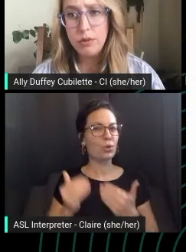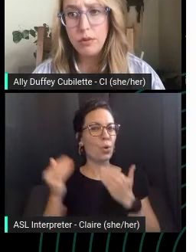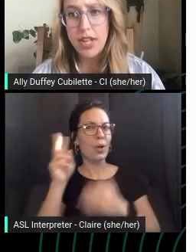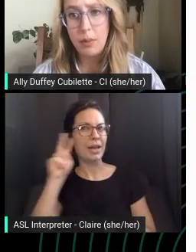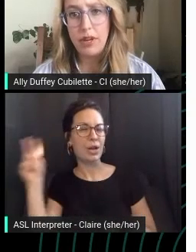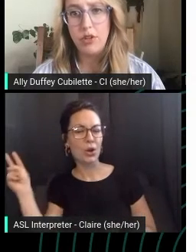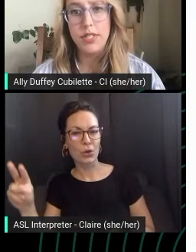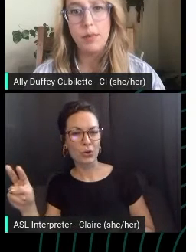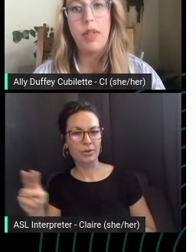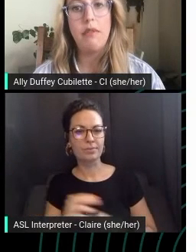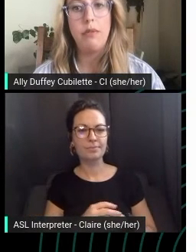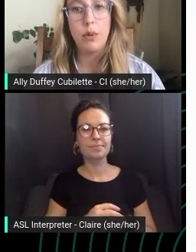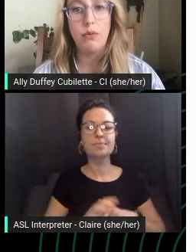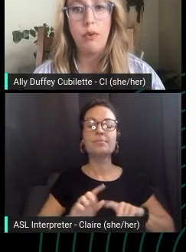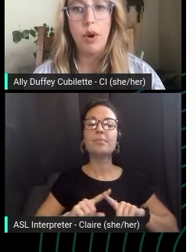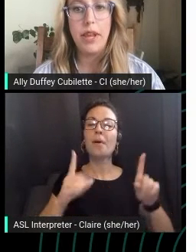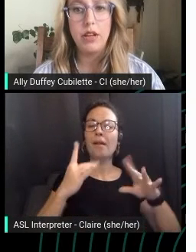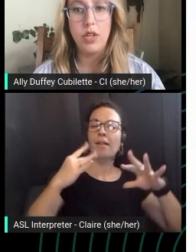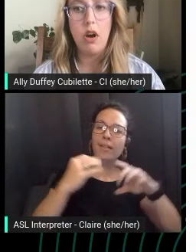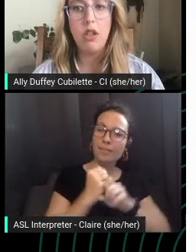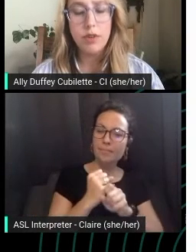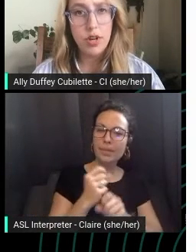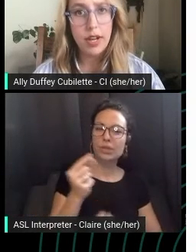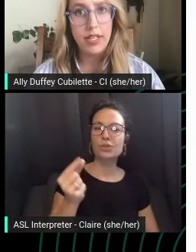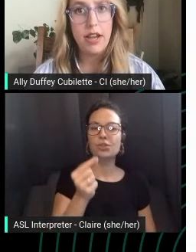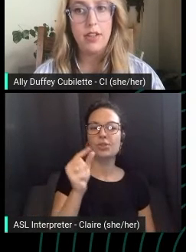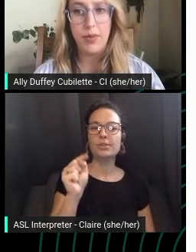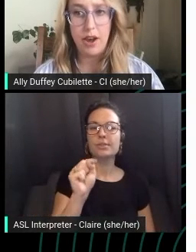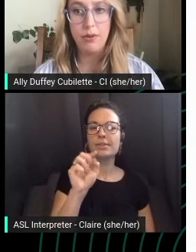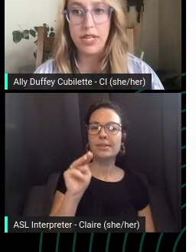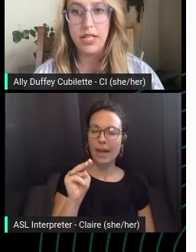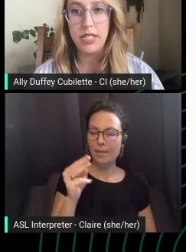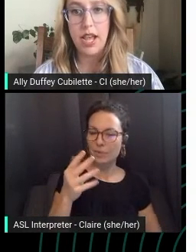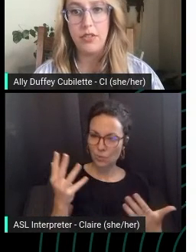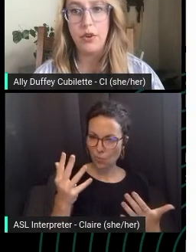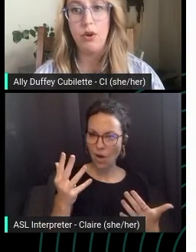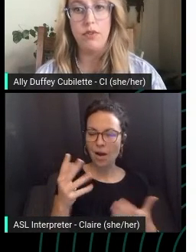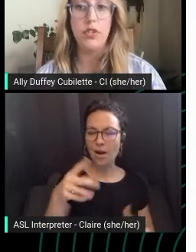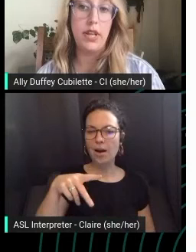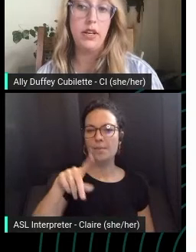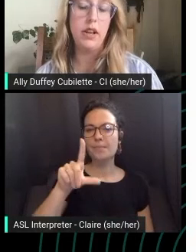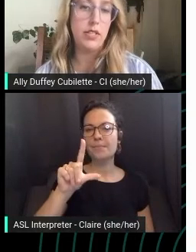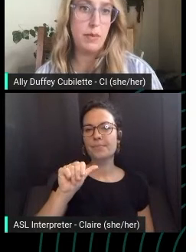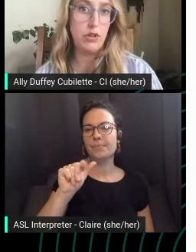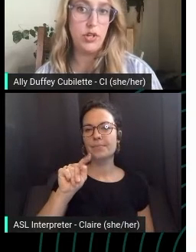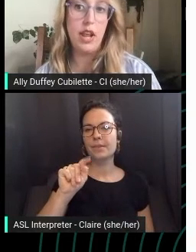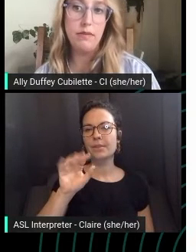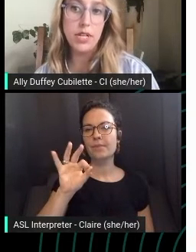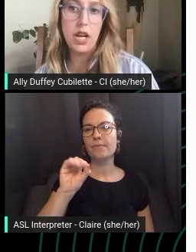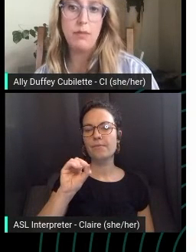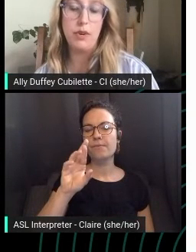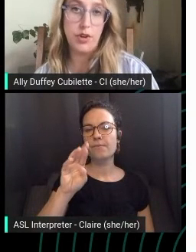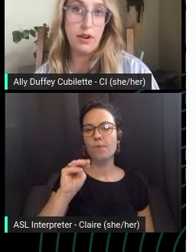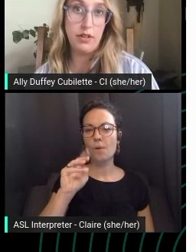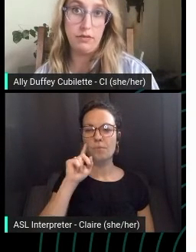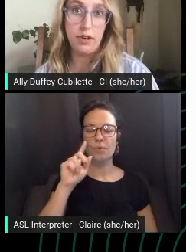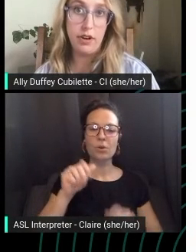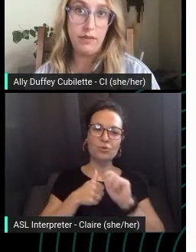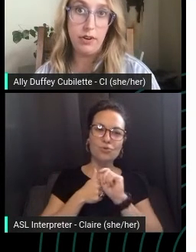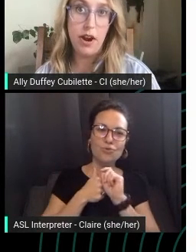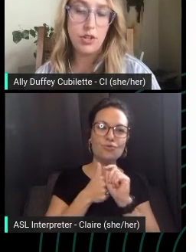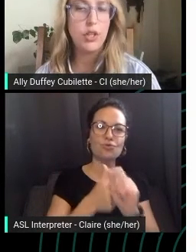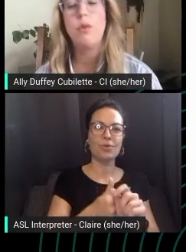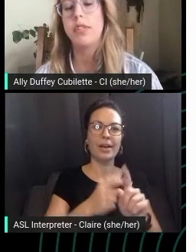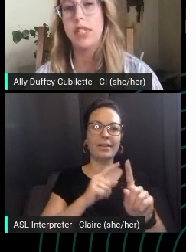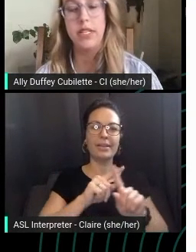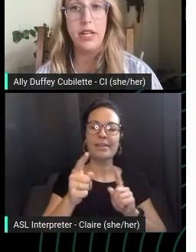brief, though, Google Tag Manager is a platform for managing all of your tracking tags without needing to edit the code of your site, as I mentioned, every time you want to track a different kind